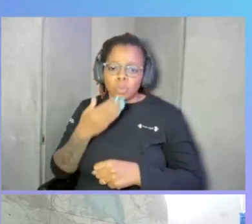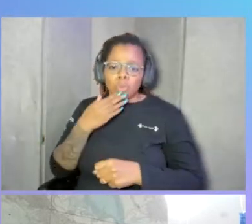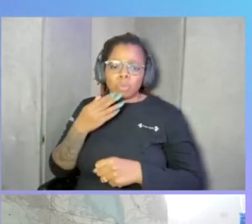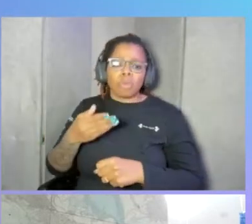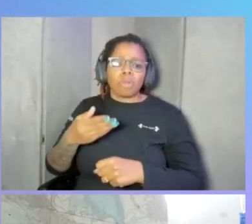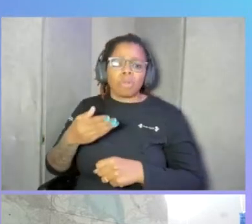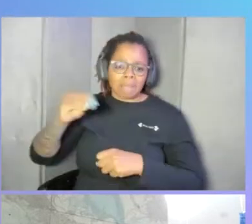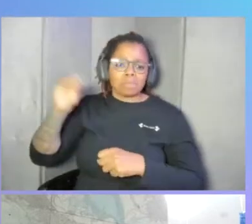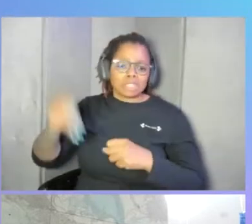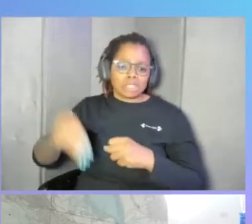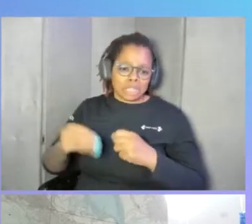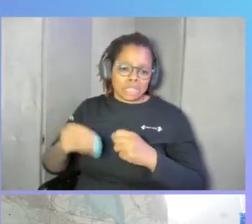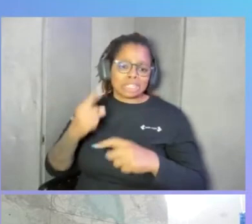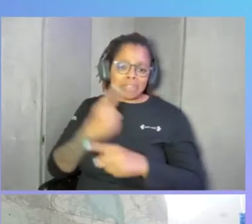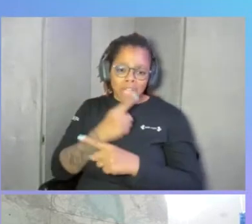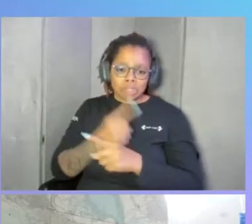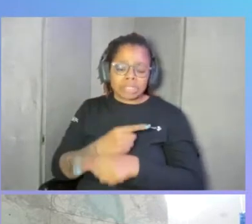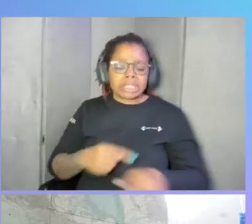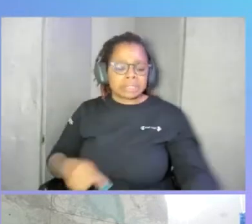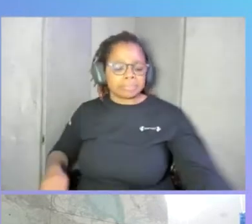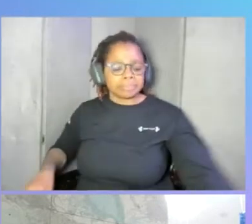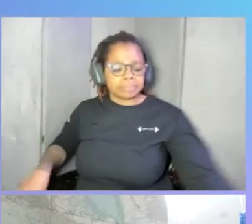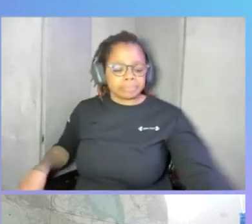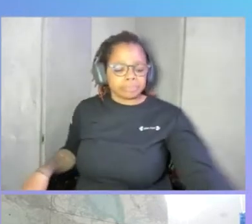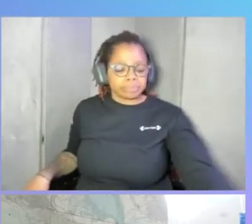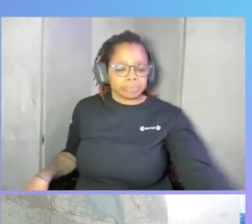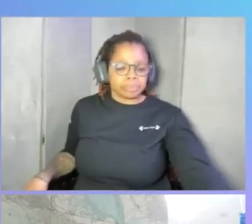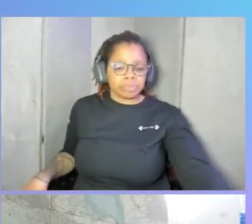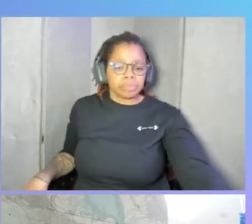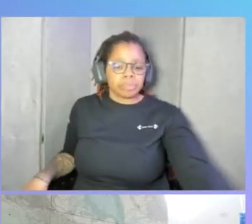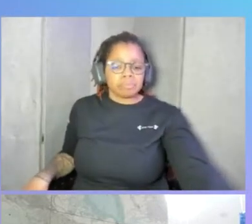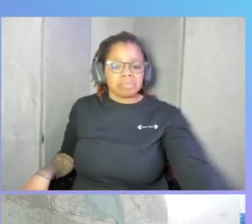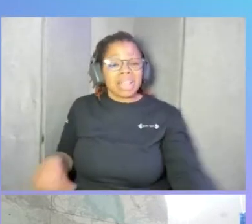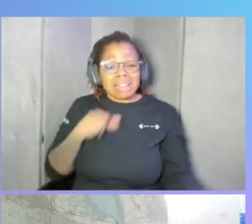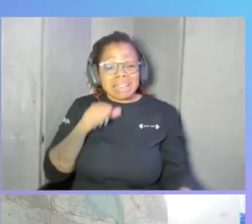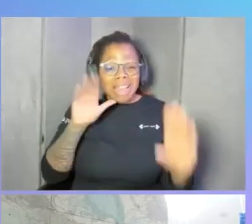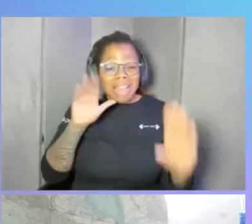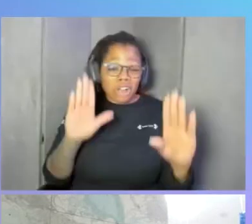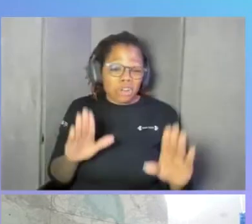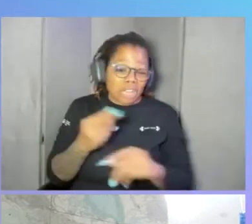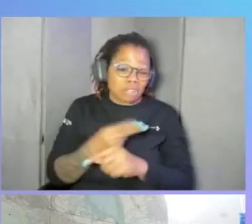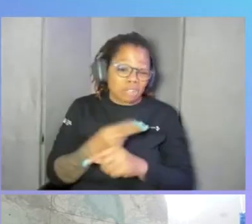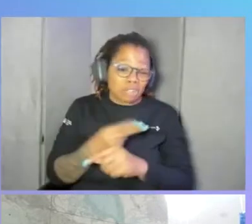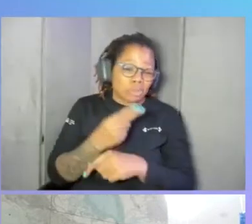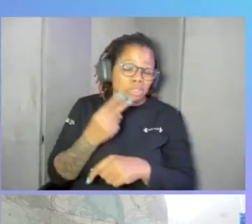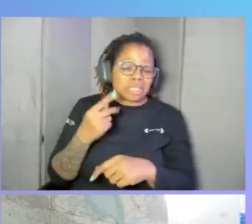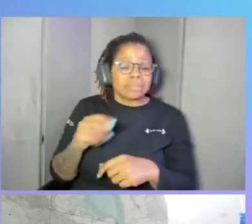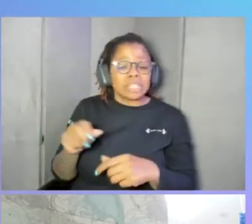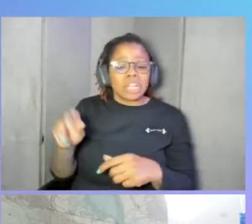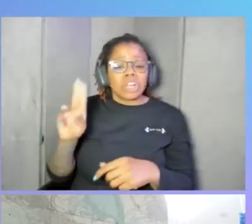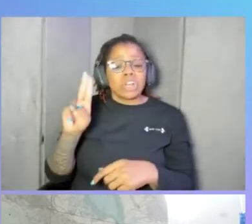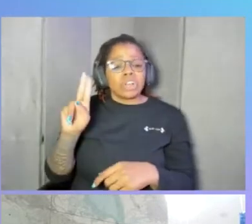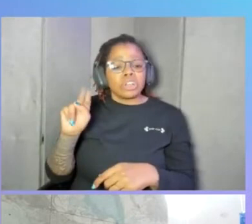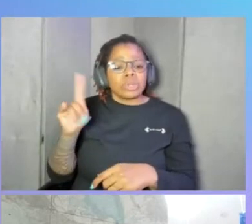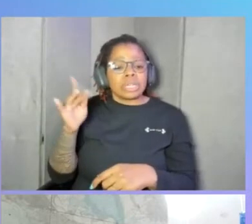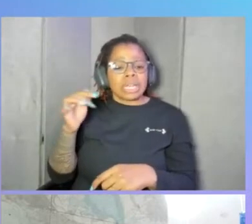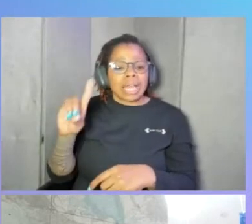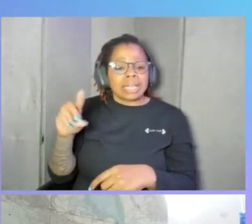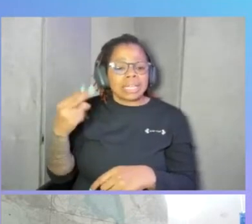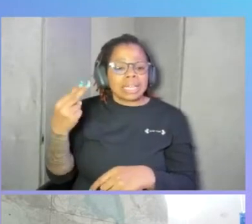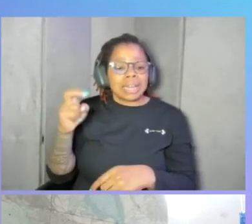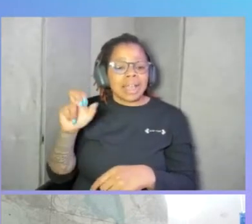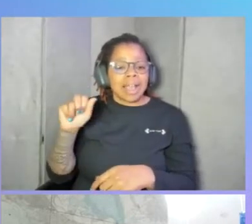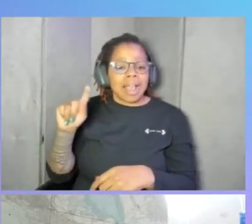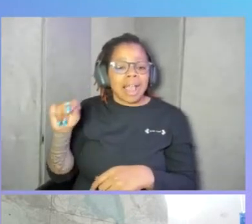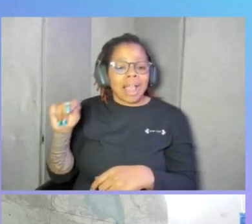of accuracy. Now let's talk about some not so great implementations. United Healthcare and Humana just